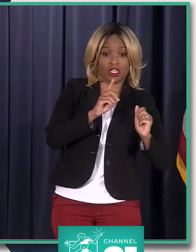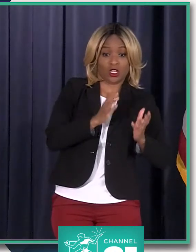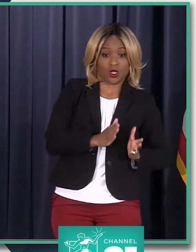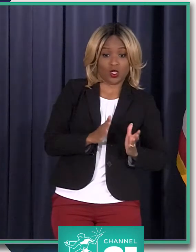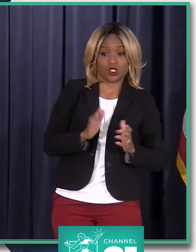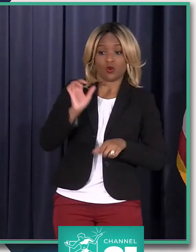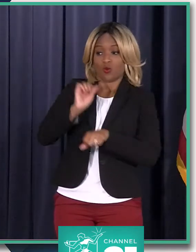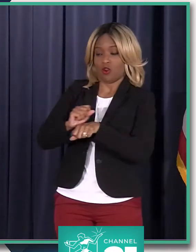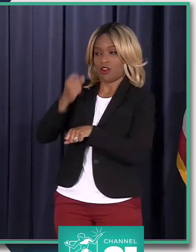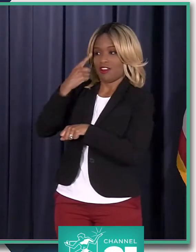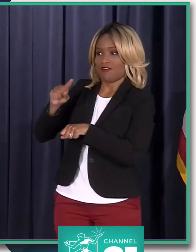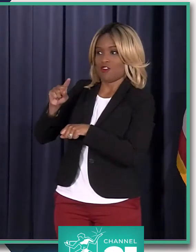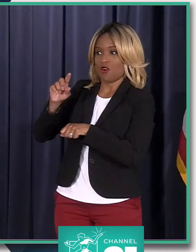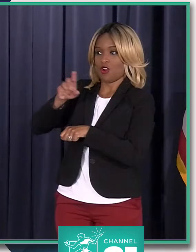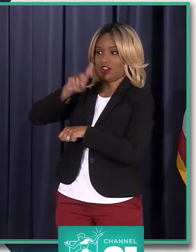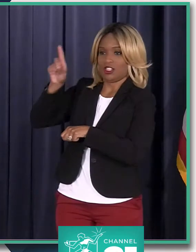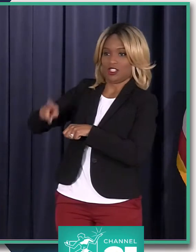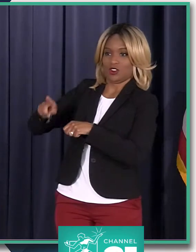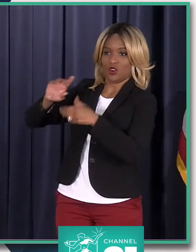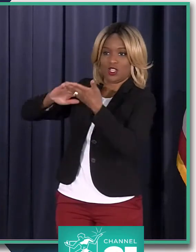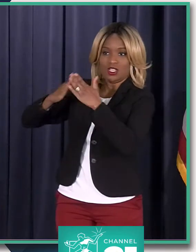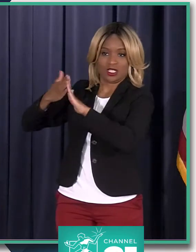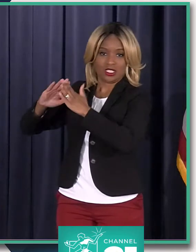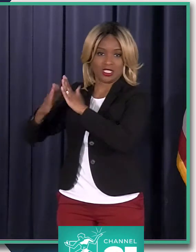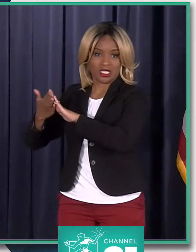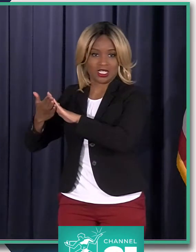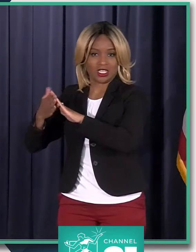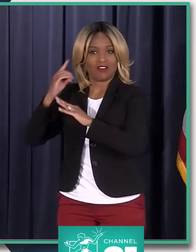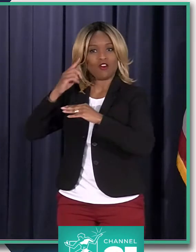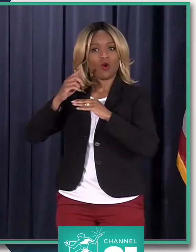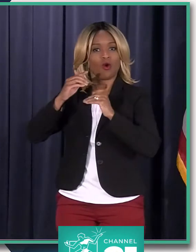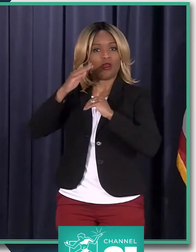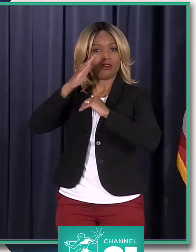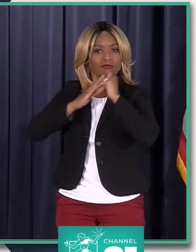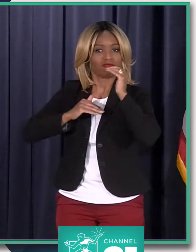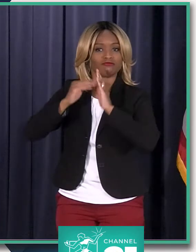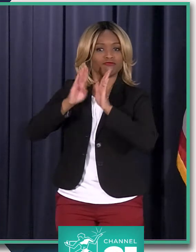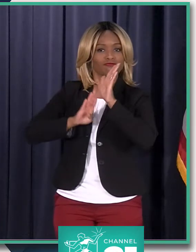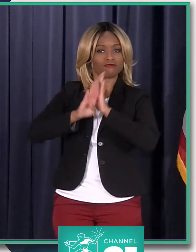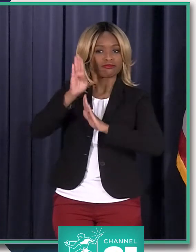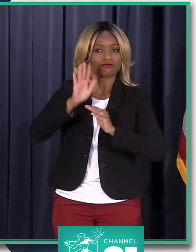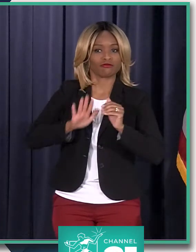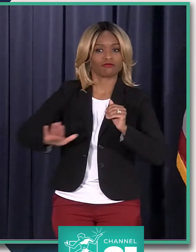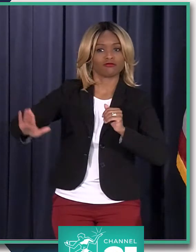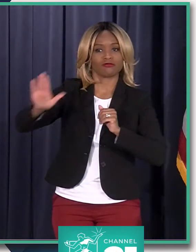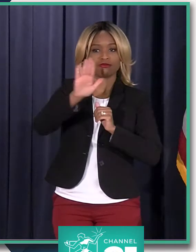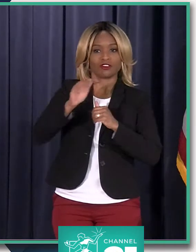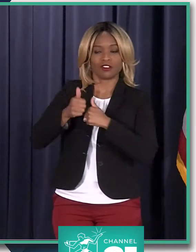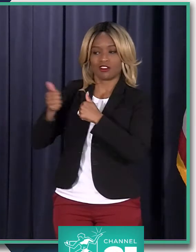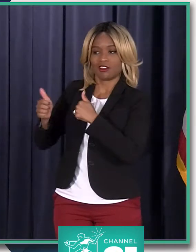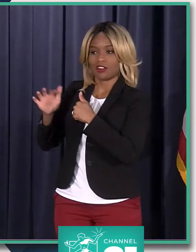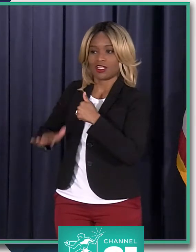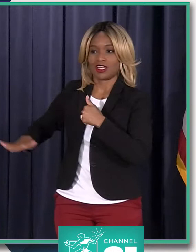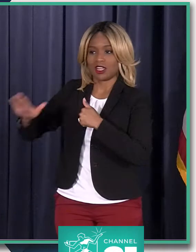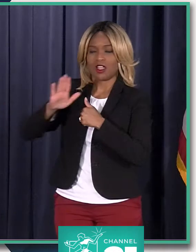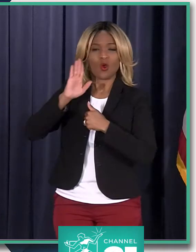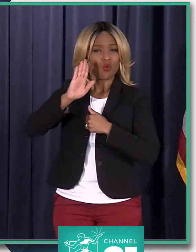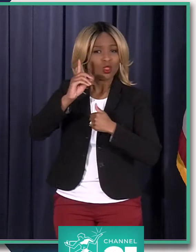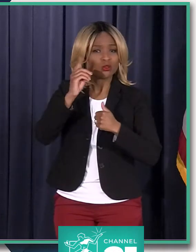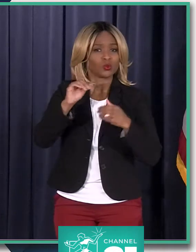rebuilding your neighborhoods. And Detroit at Work, which is doing such an outstanding job, will be running training programs. For the